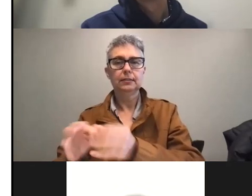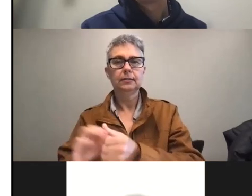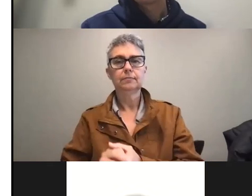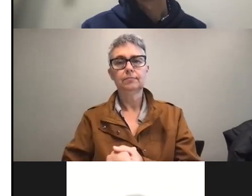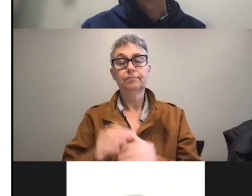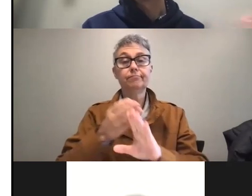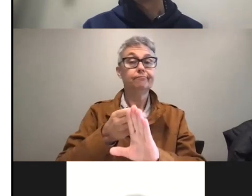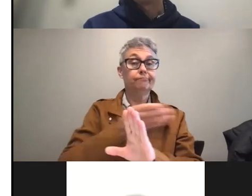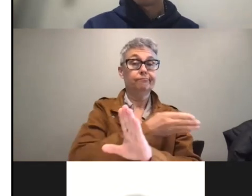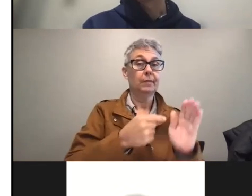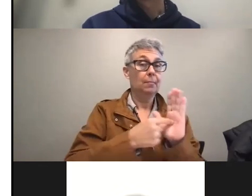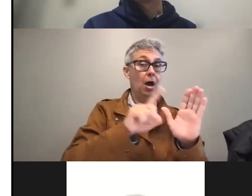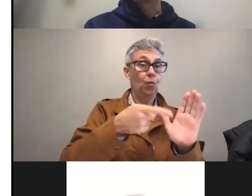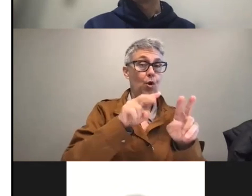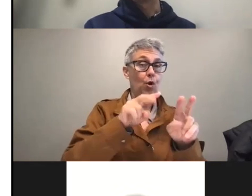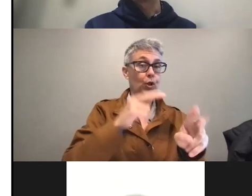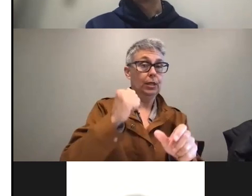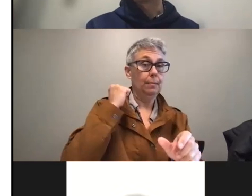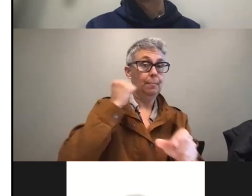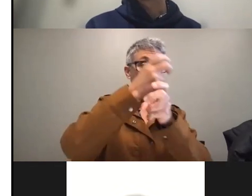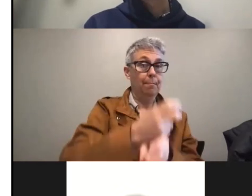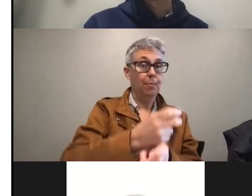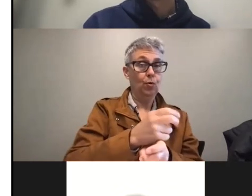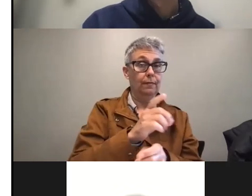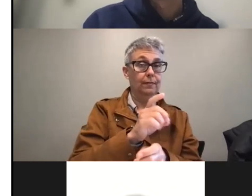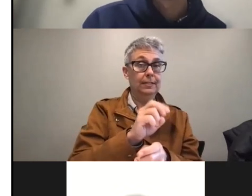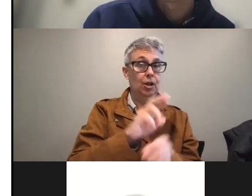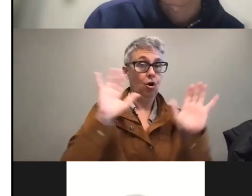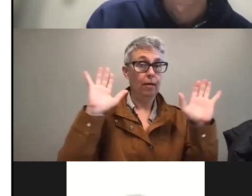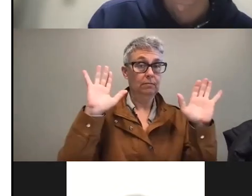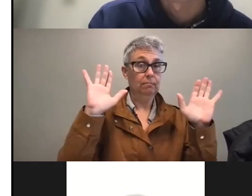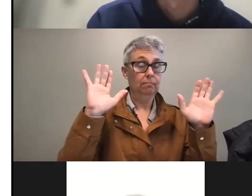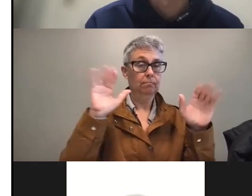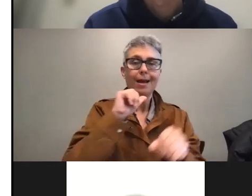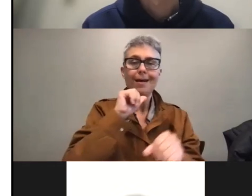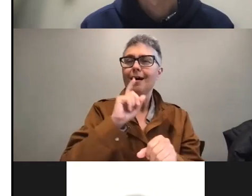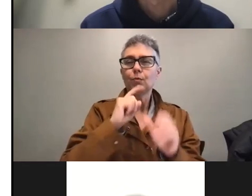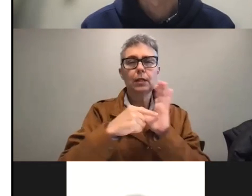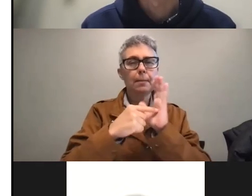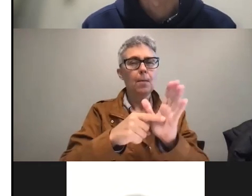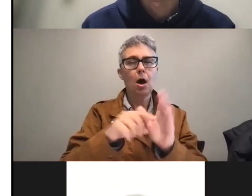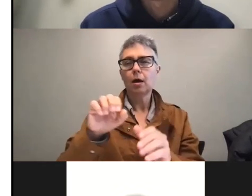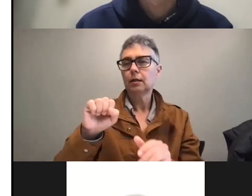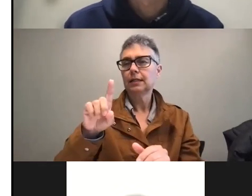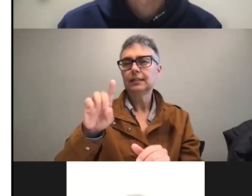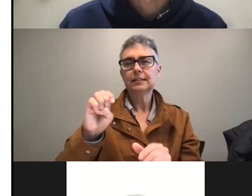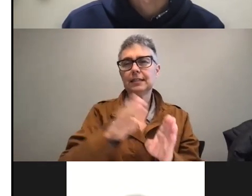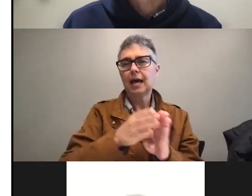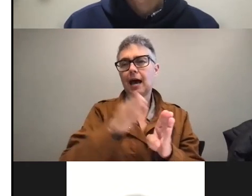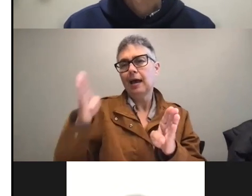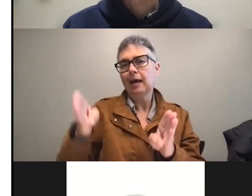we just look at the backbone of the CDRs, and we're not really modeling its side chains at all,